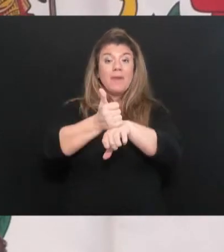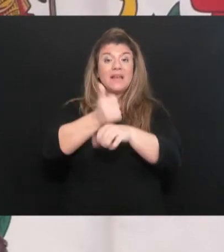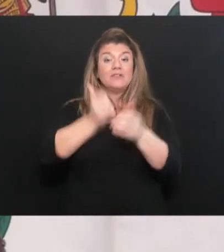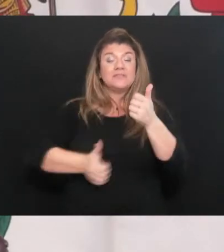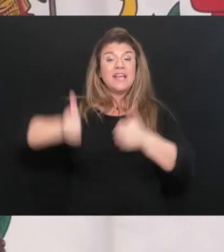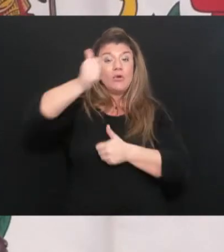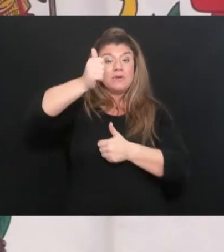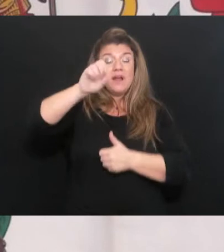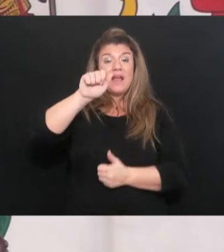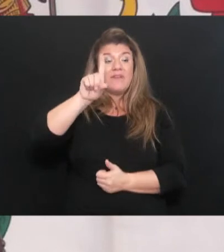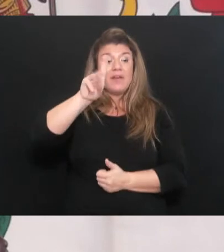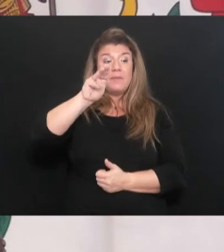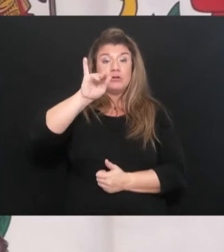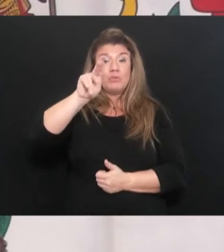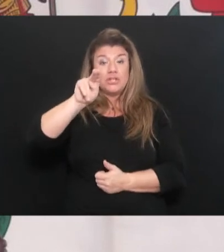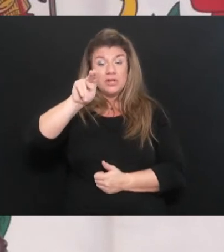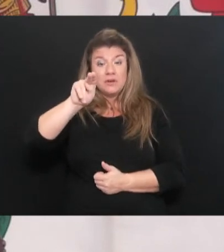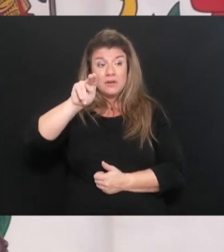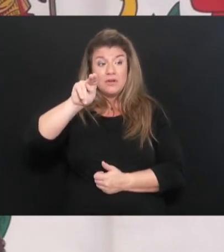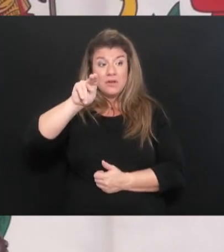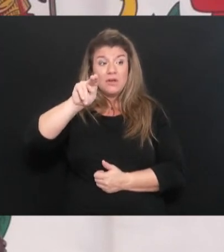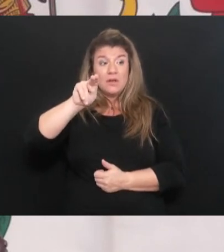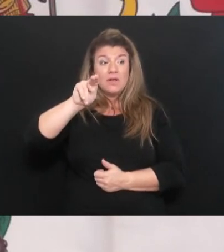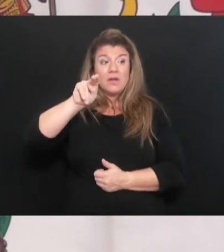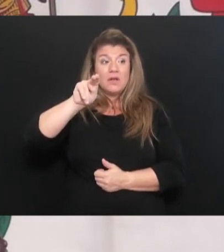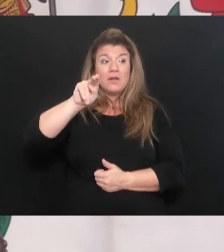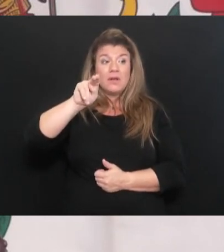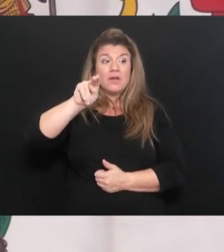of Administration, you know,